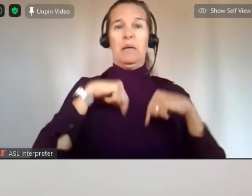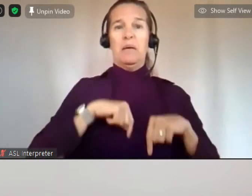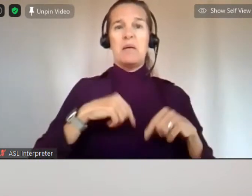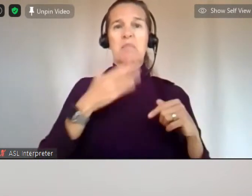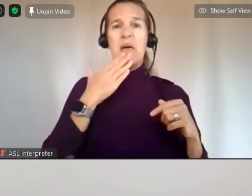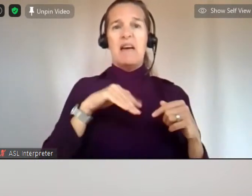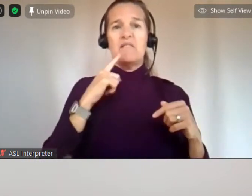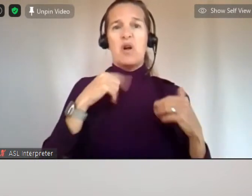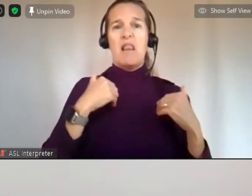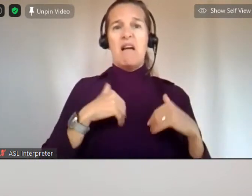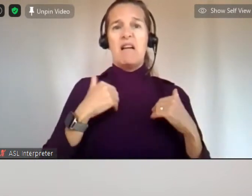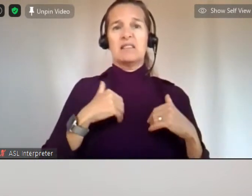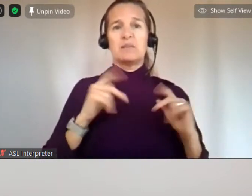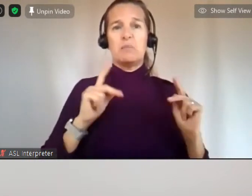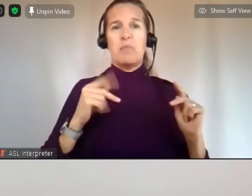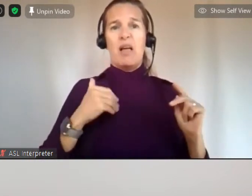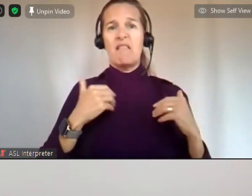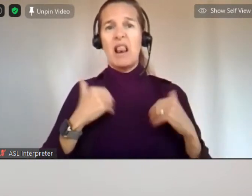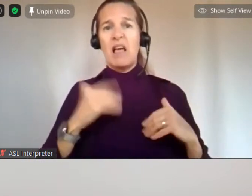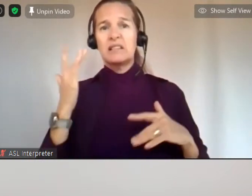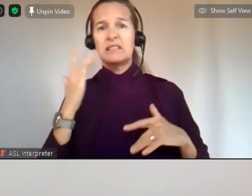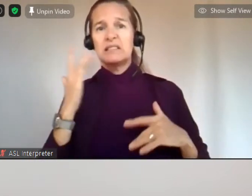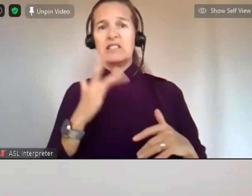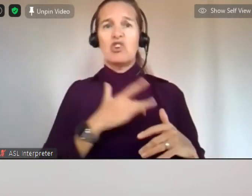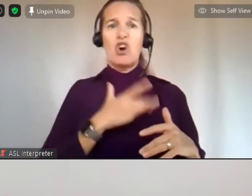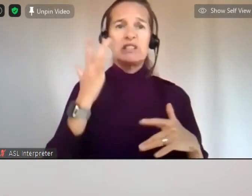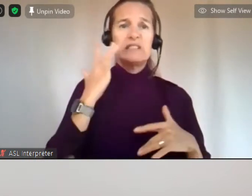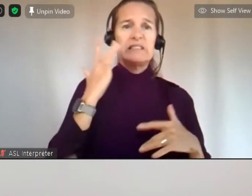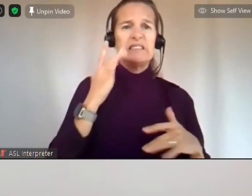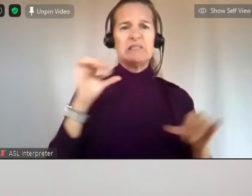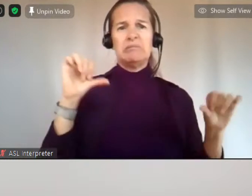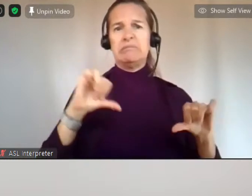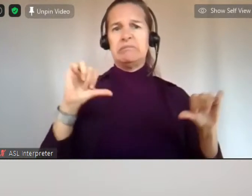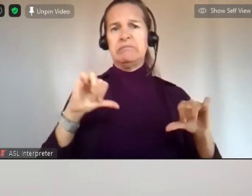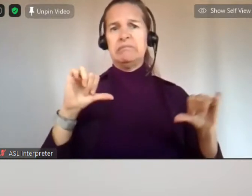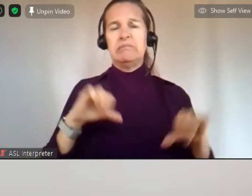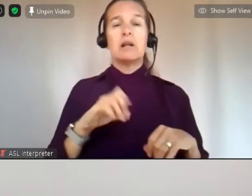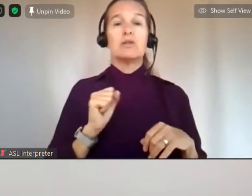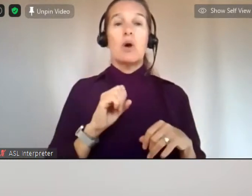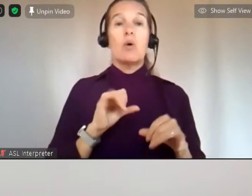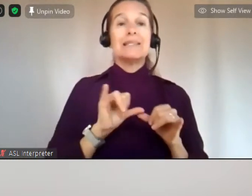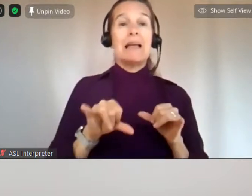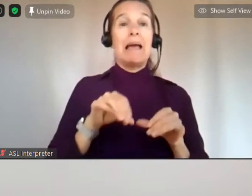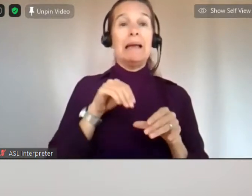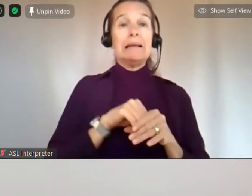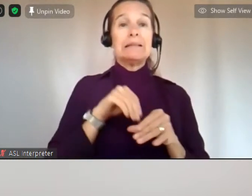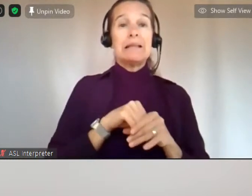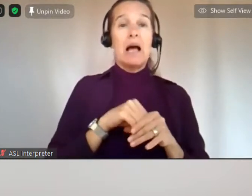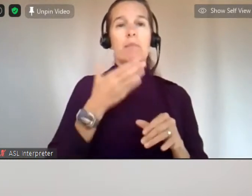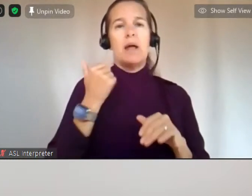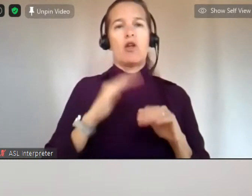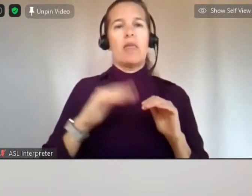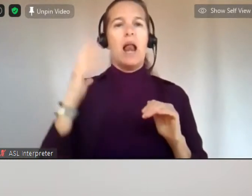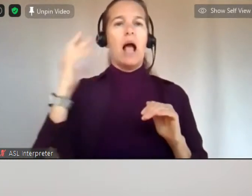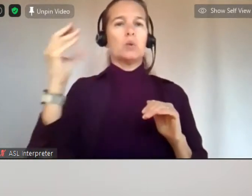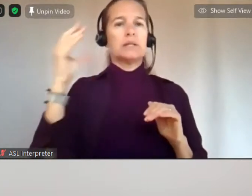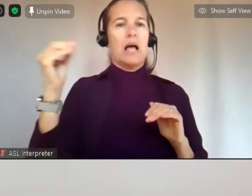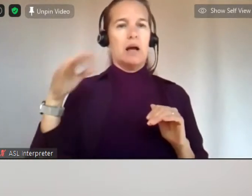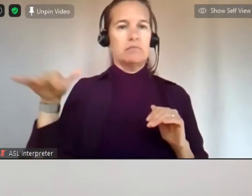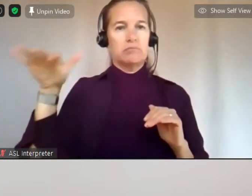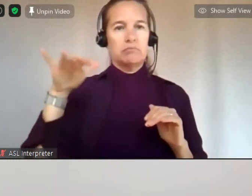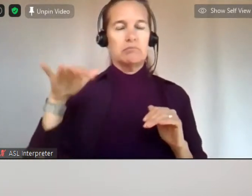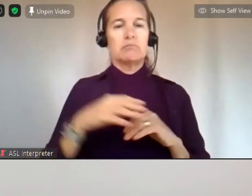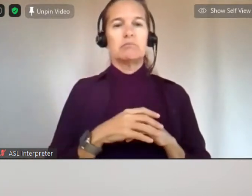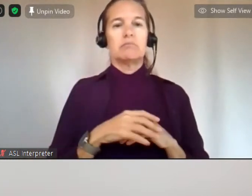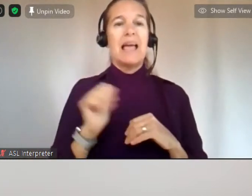people with heart disease and lung disease. And being indoors is better than outdoors. Air condition